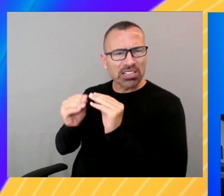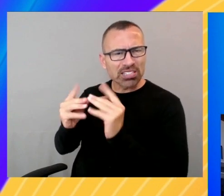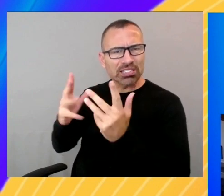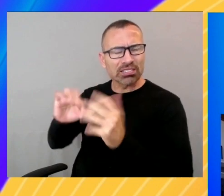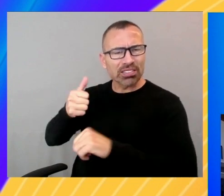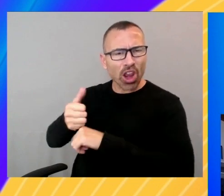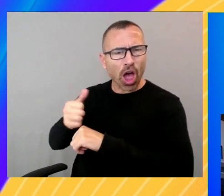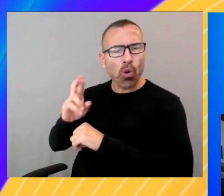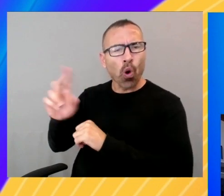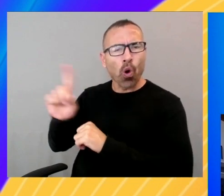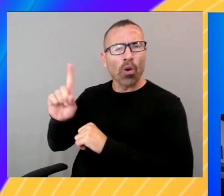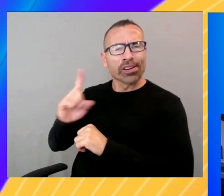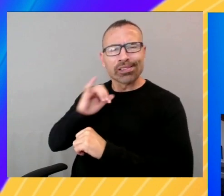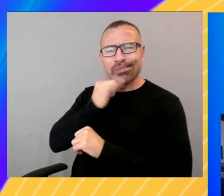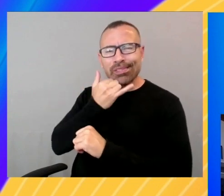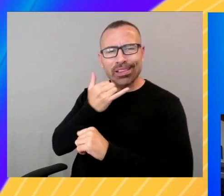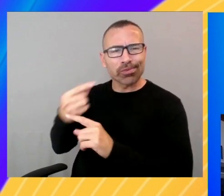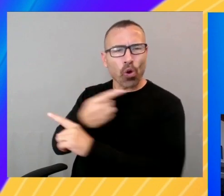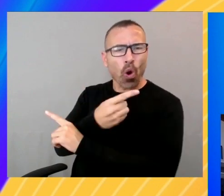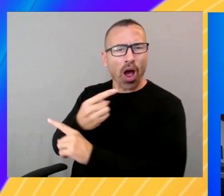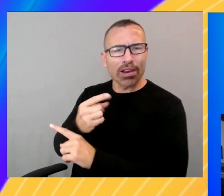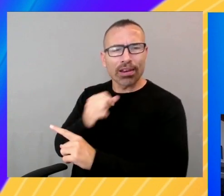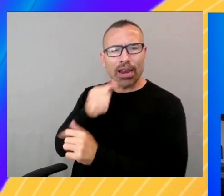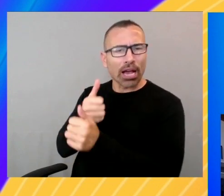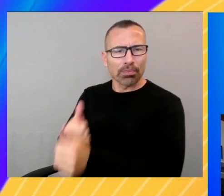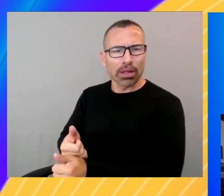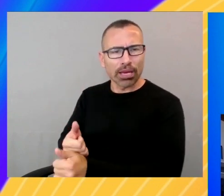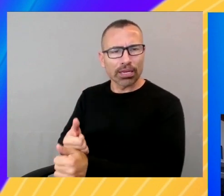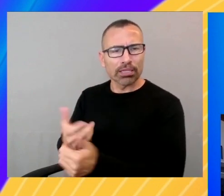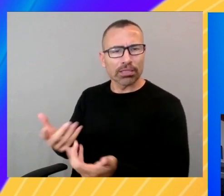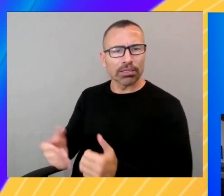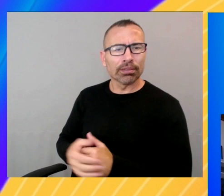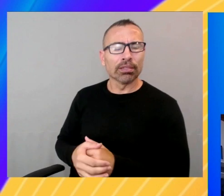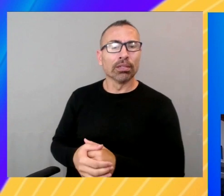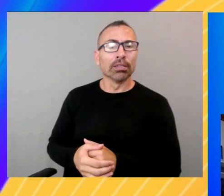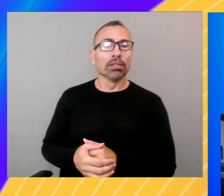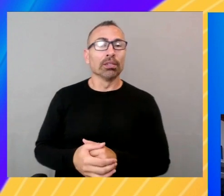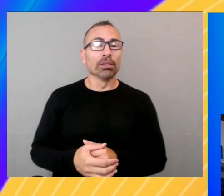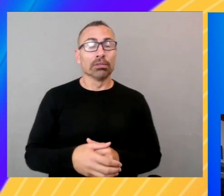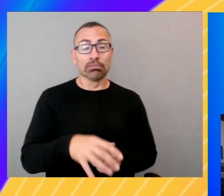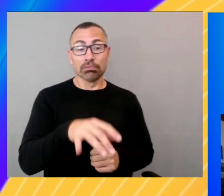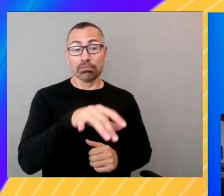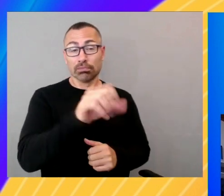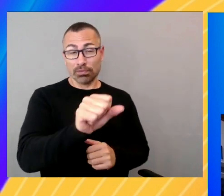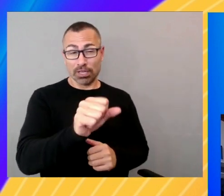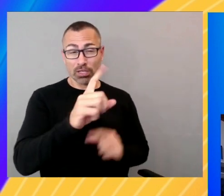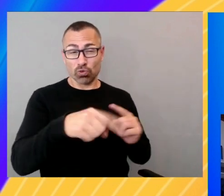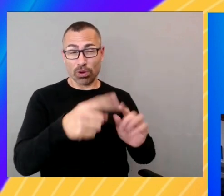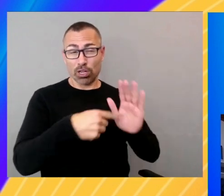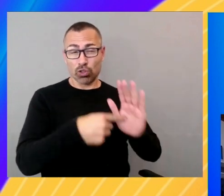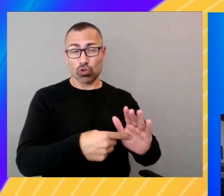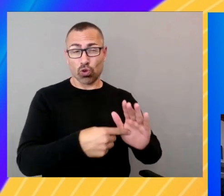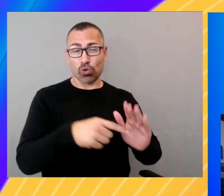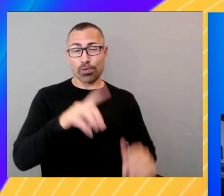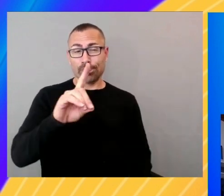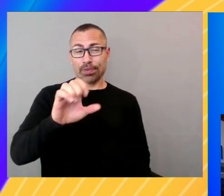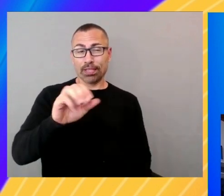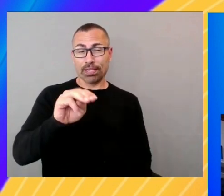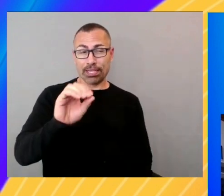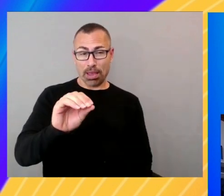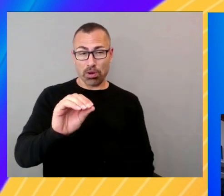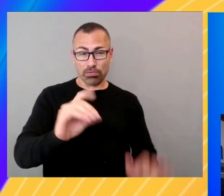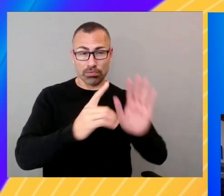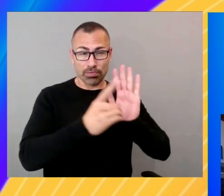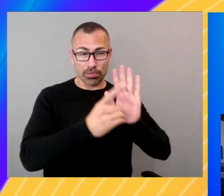Yeah, so when we flip over more into the demo side, what we actually will be taking a look at is an example QuickSight